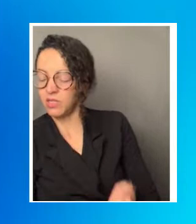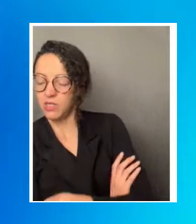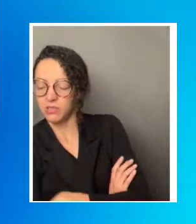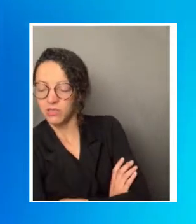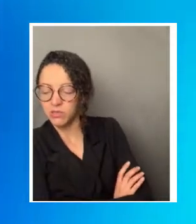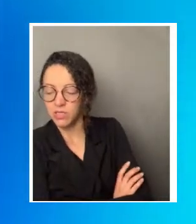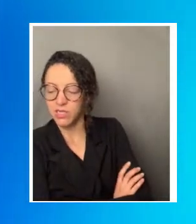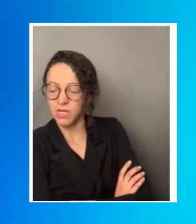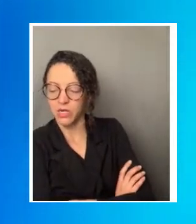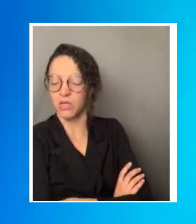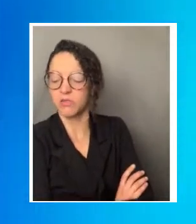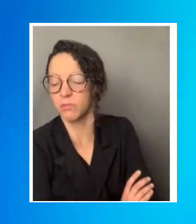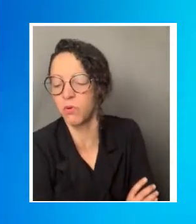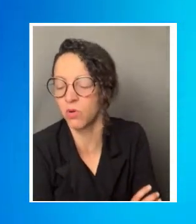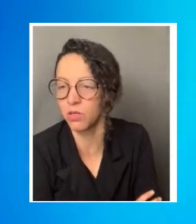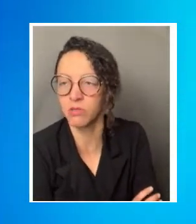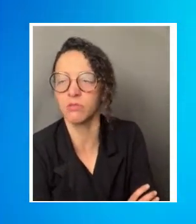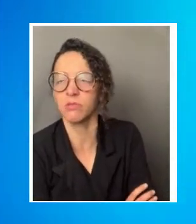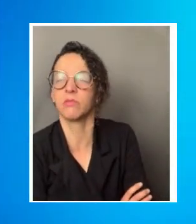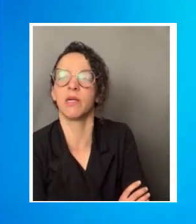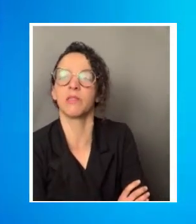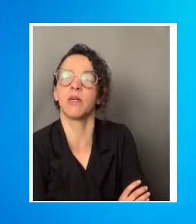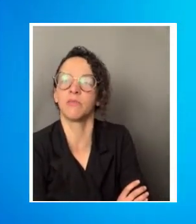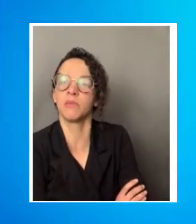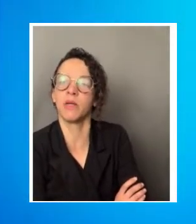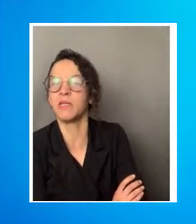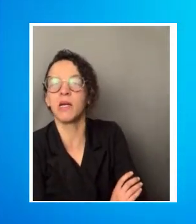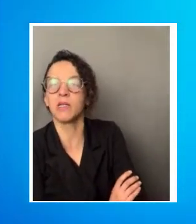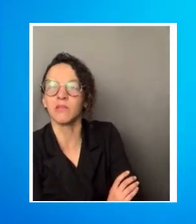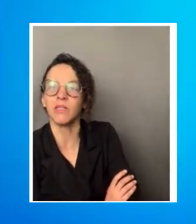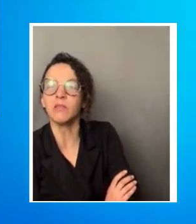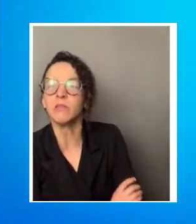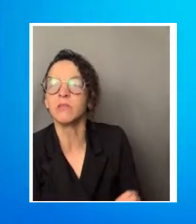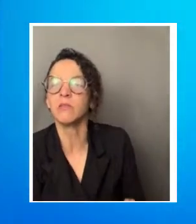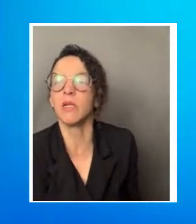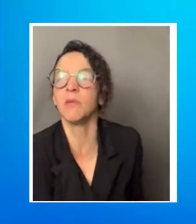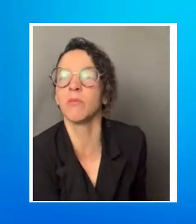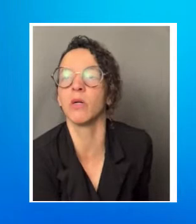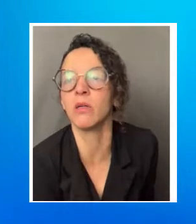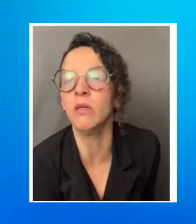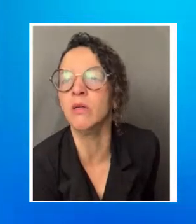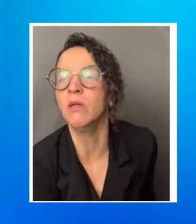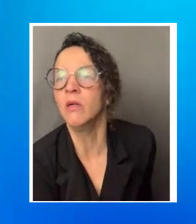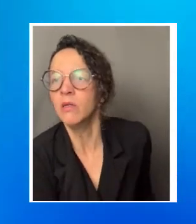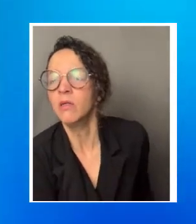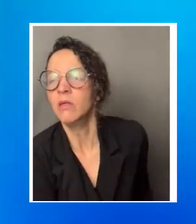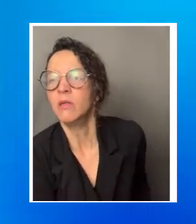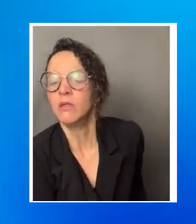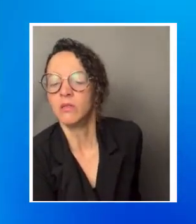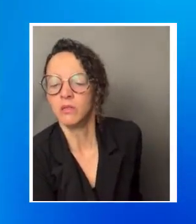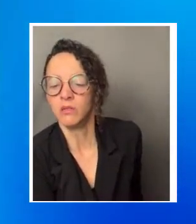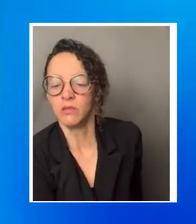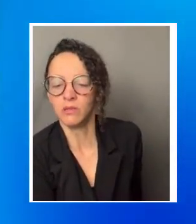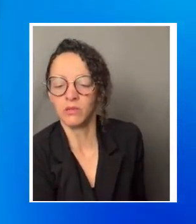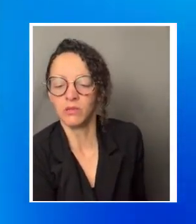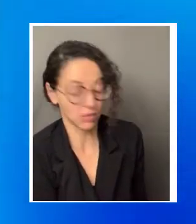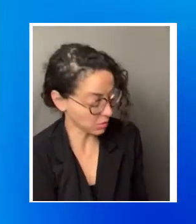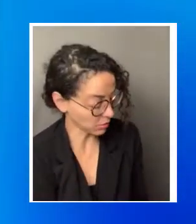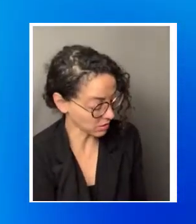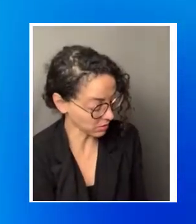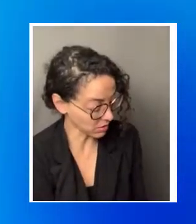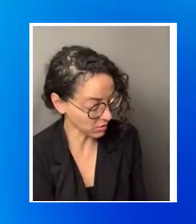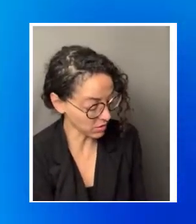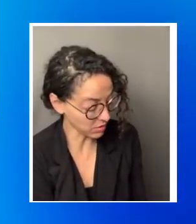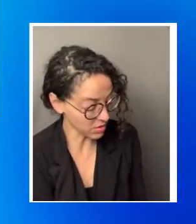because that would be too much. We're probably anticipating at least half of those that registered to attend the